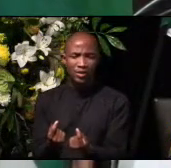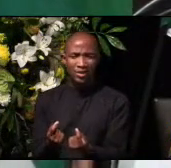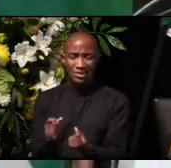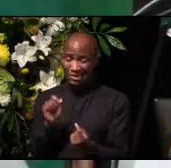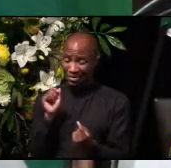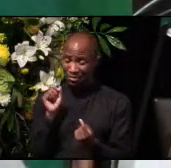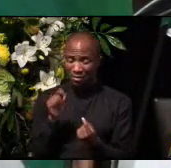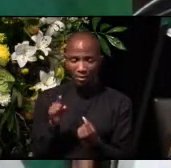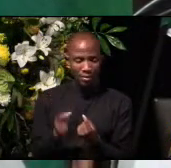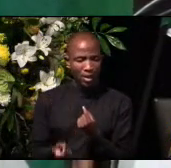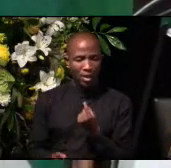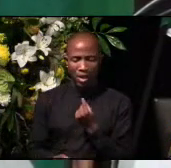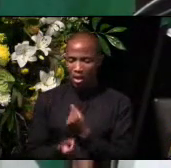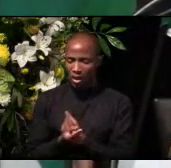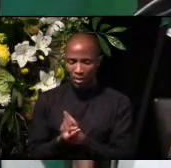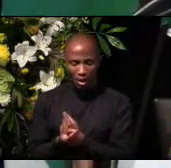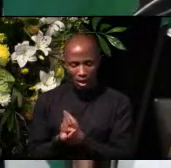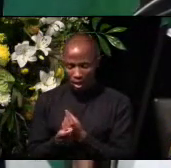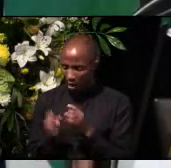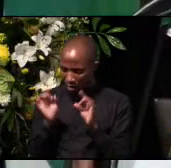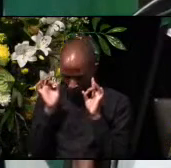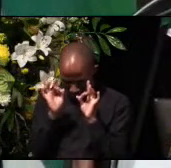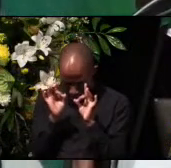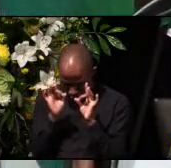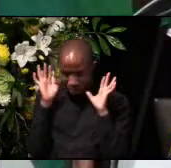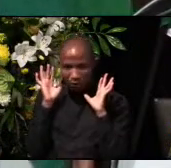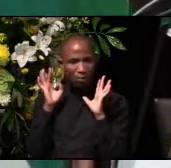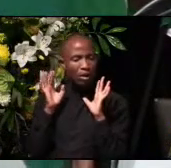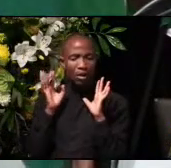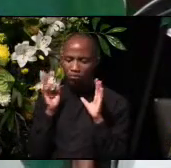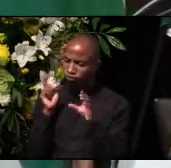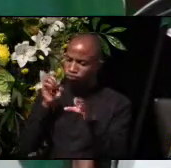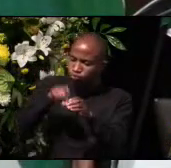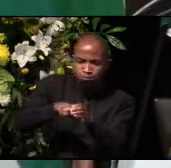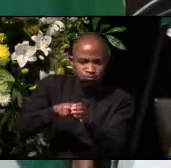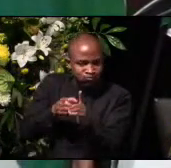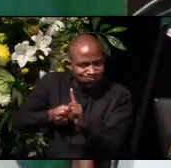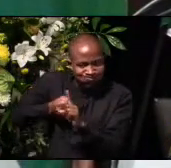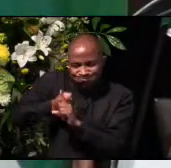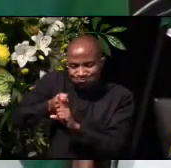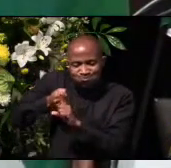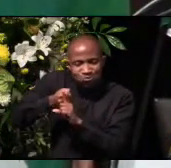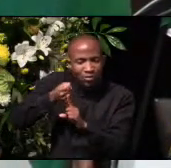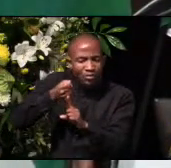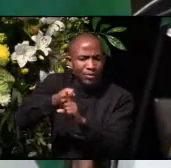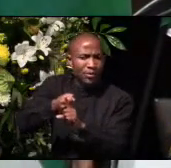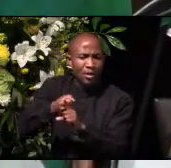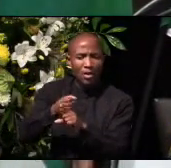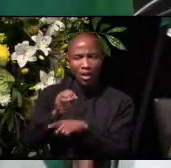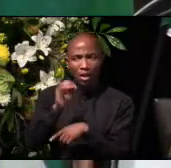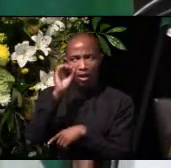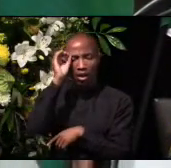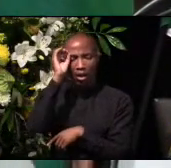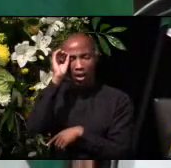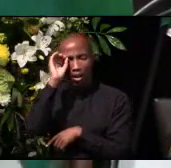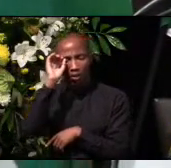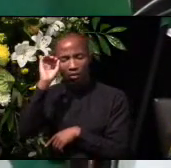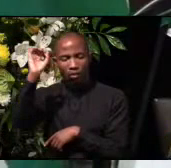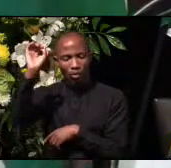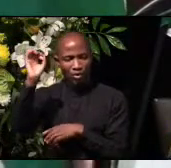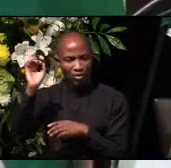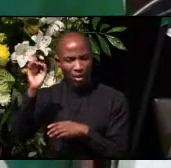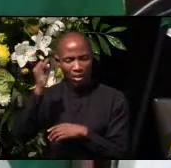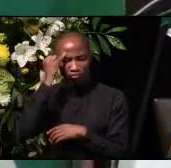midst of Despair he was a towering intellectual that was not just ideological as we